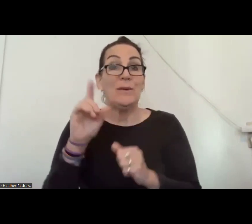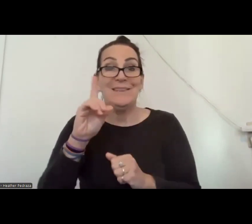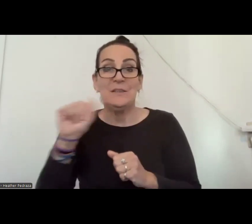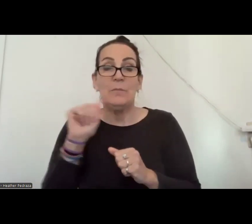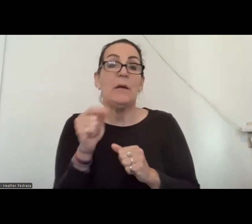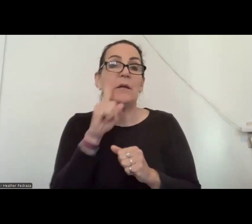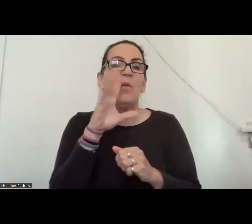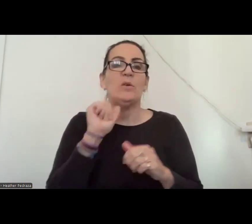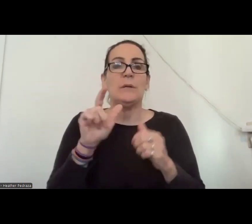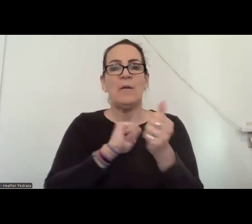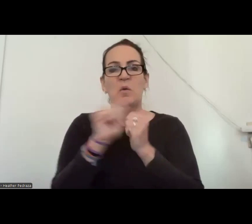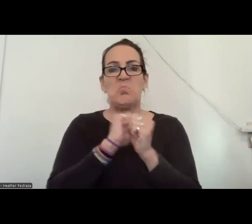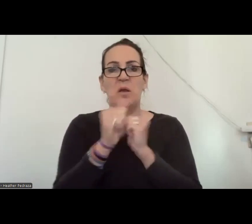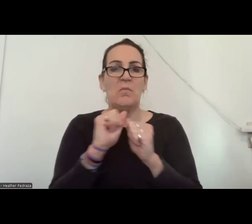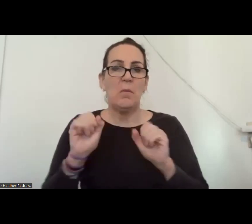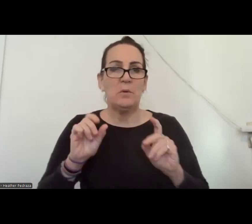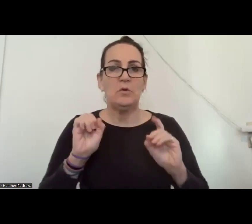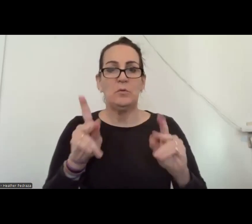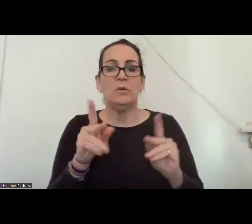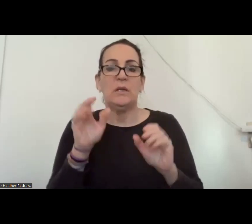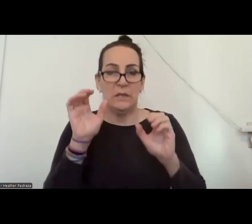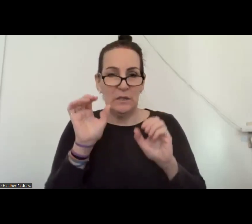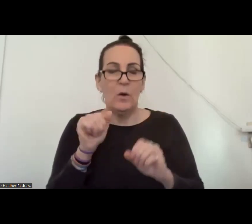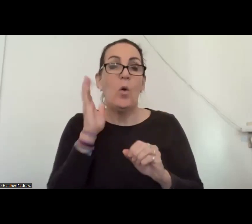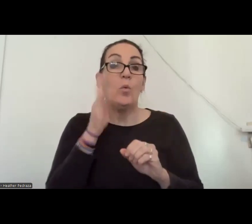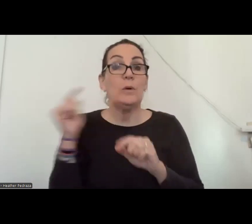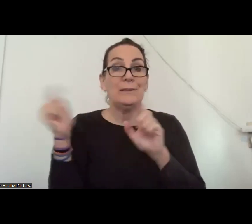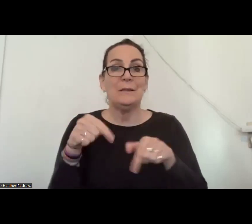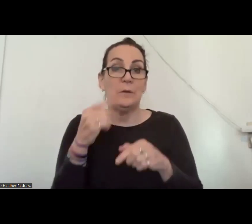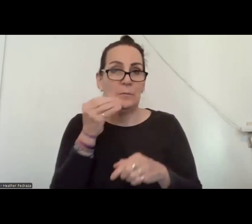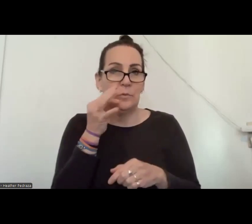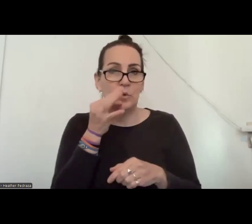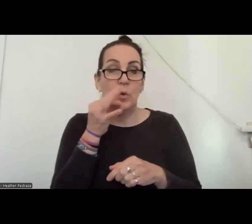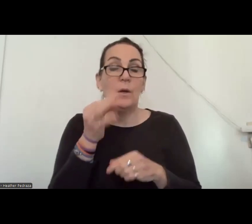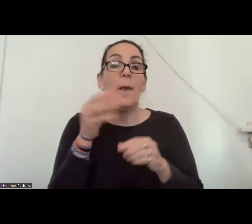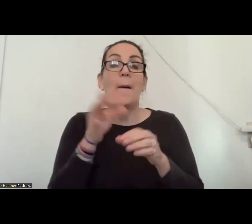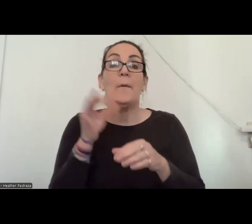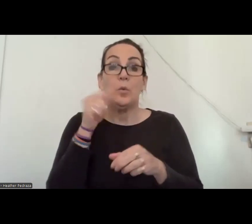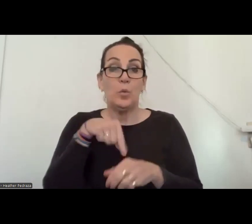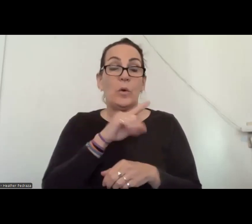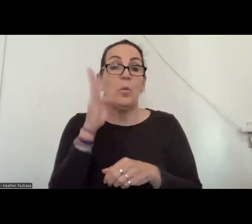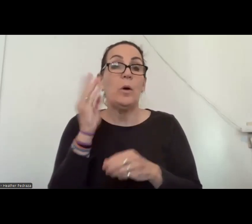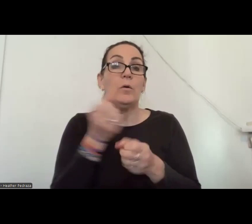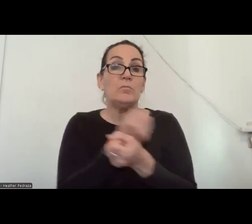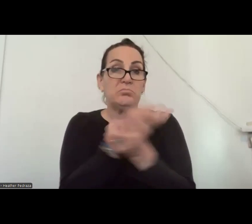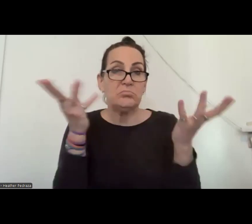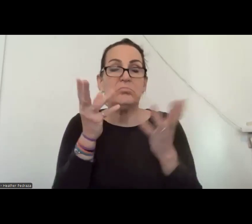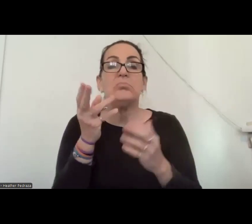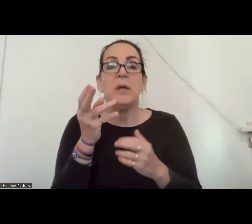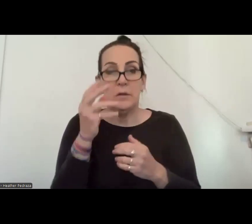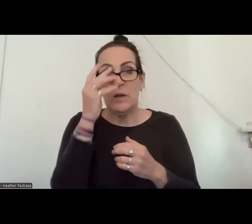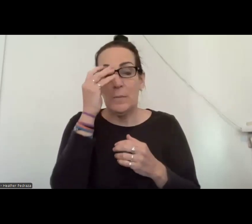competitive opportunity, we believe, that will be coming soon, and we'll make sure you all learn about that. Our